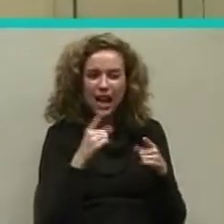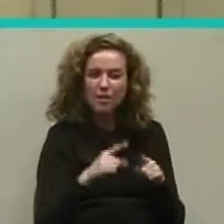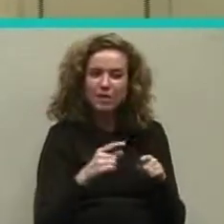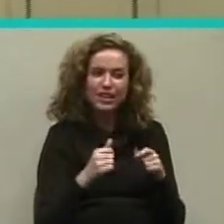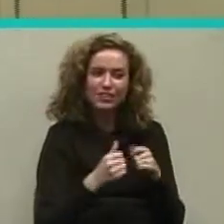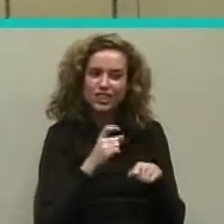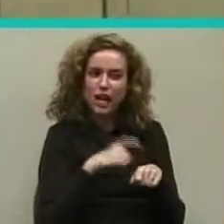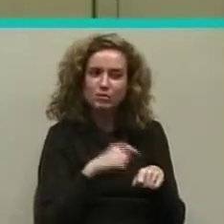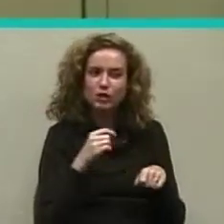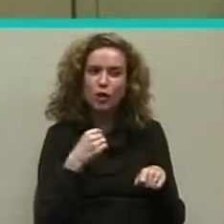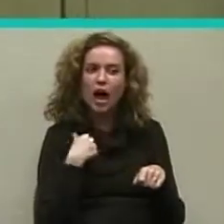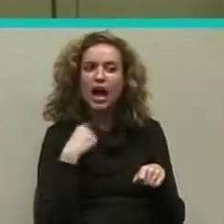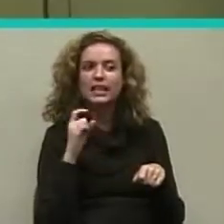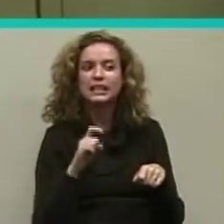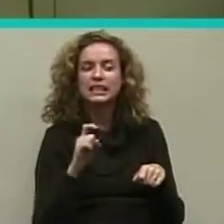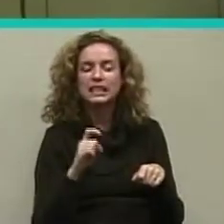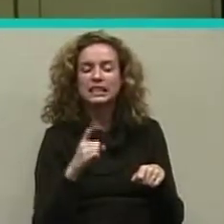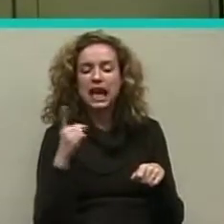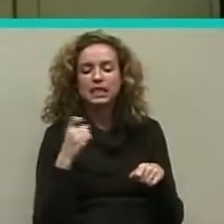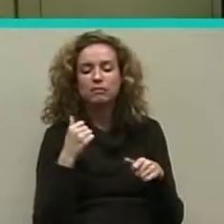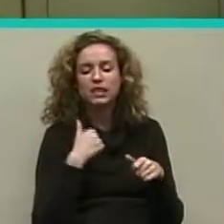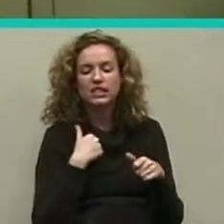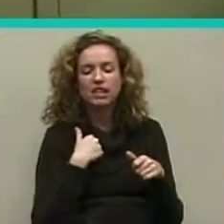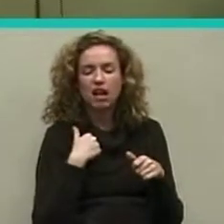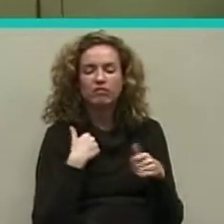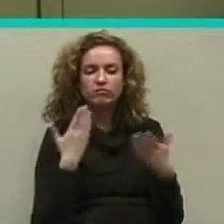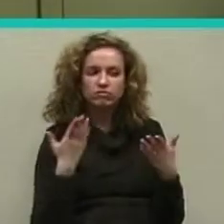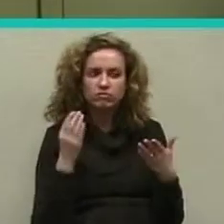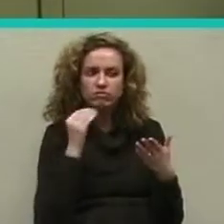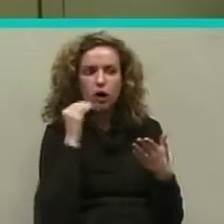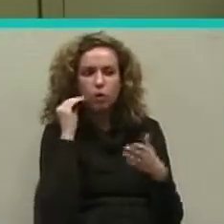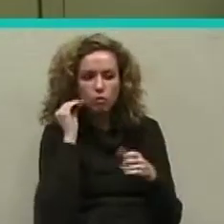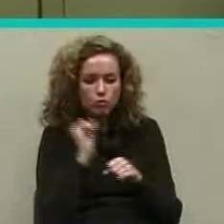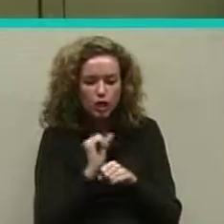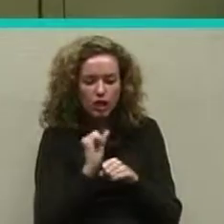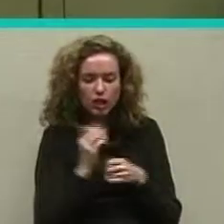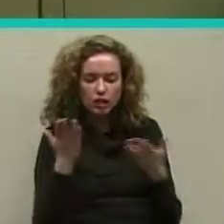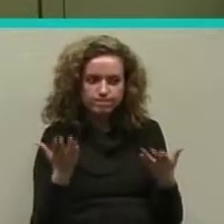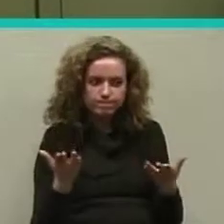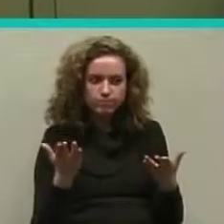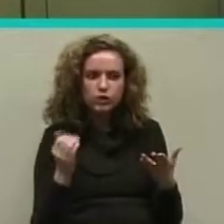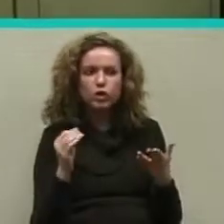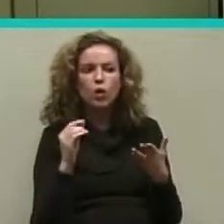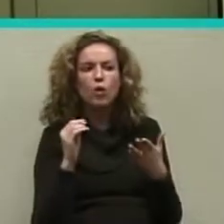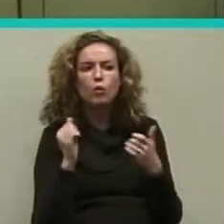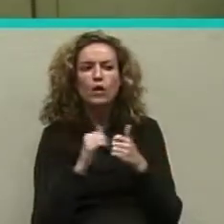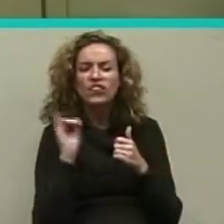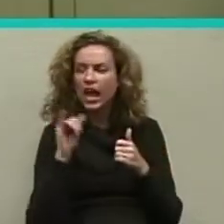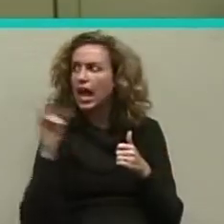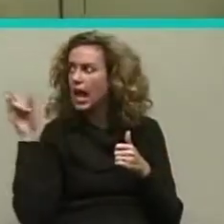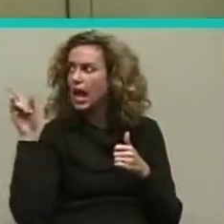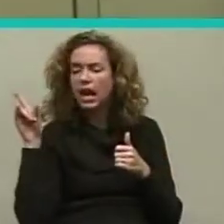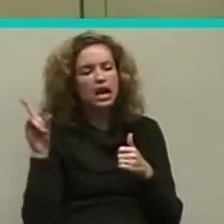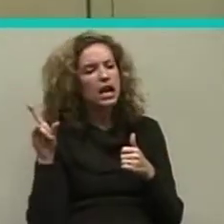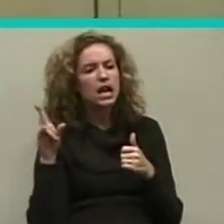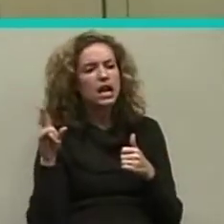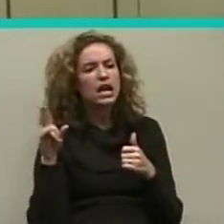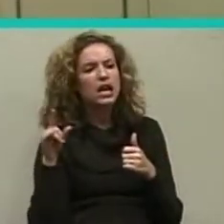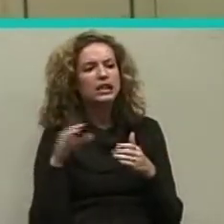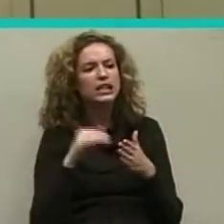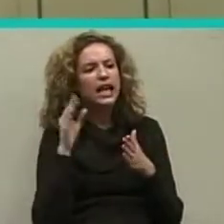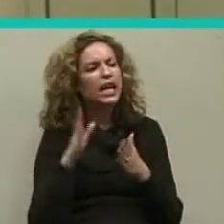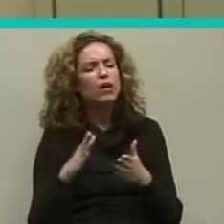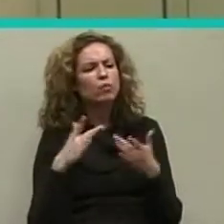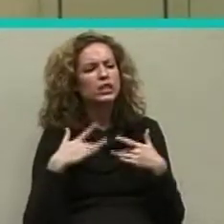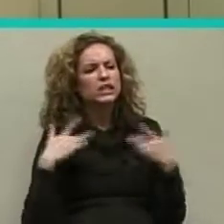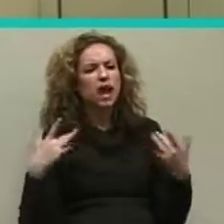ask myself about homework, some of those things. So some of that can, so what's going on with this kid? Can't carry. Now, it's amazing how many times by looking